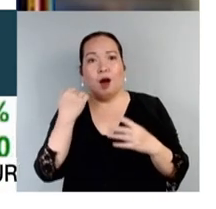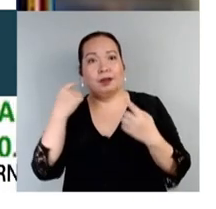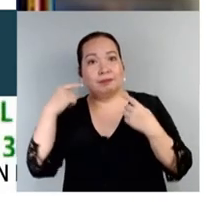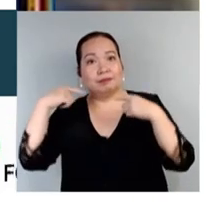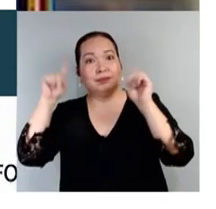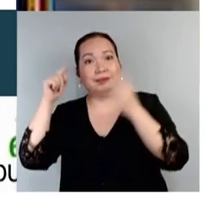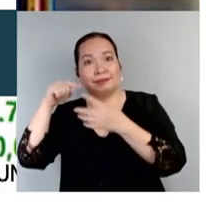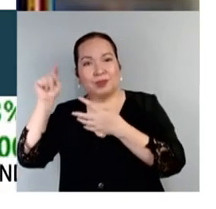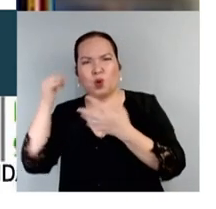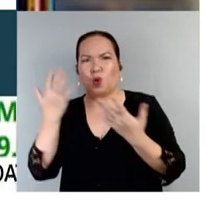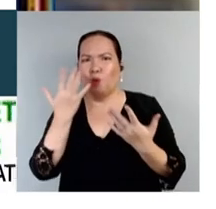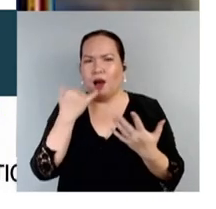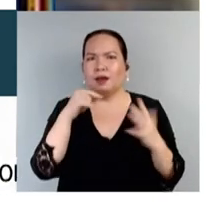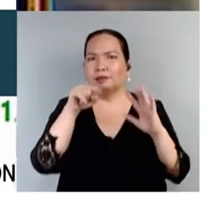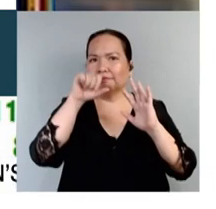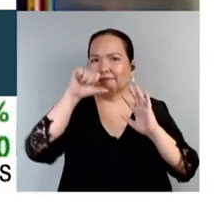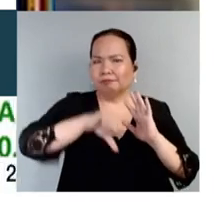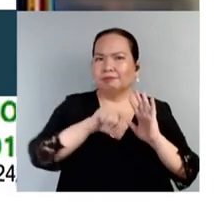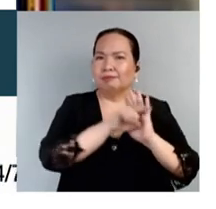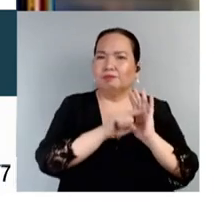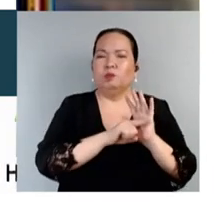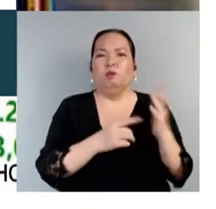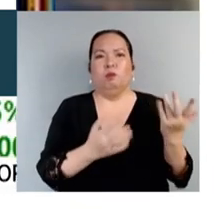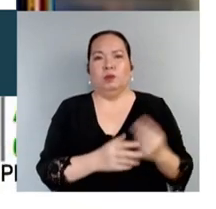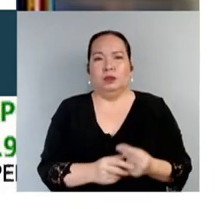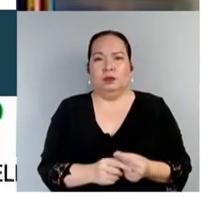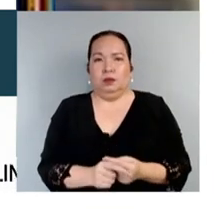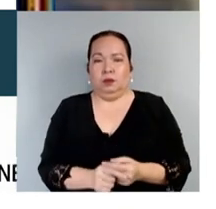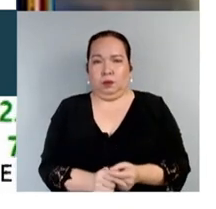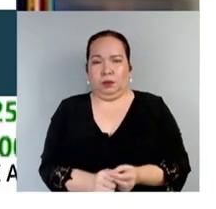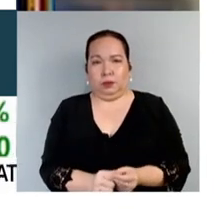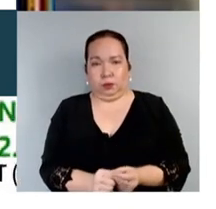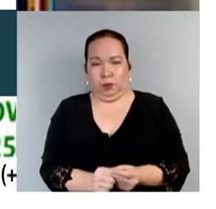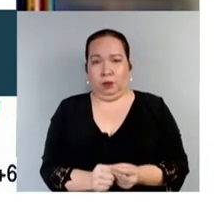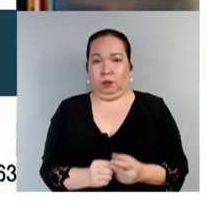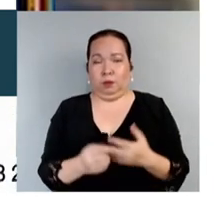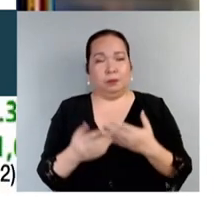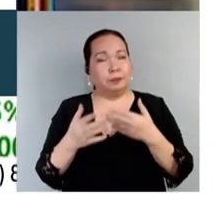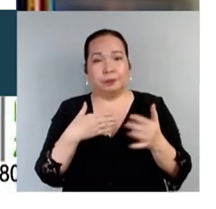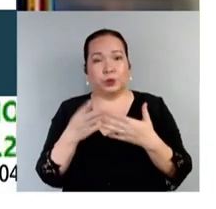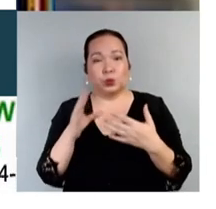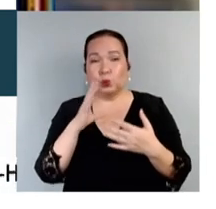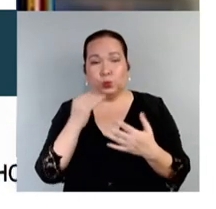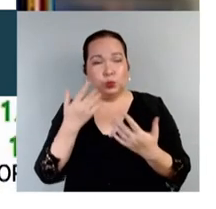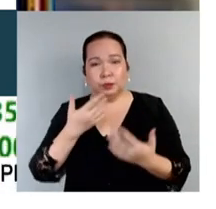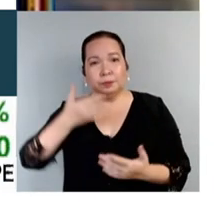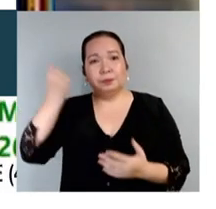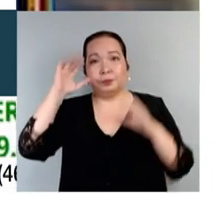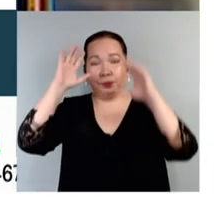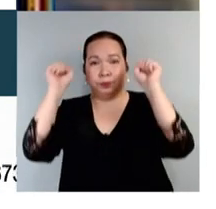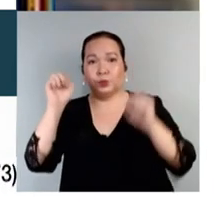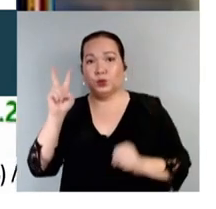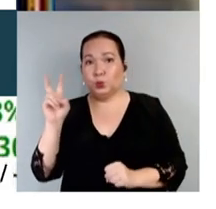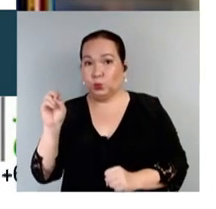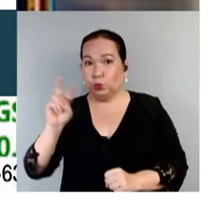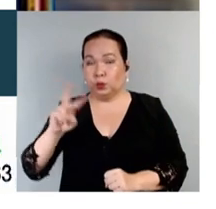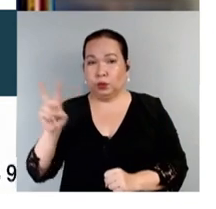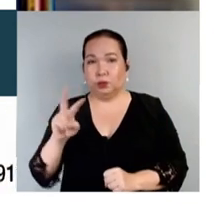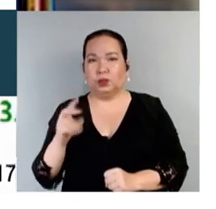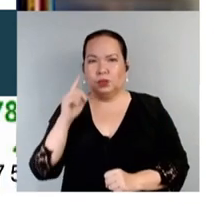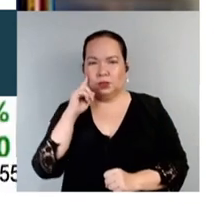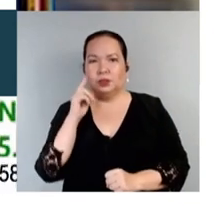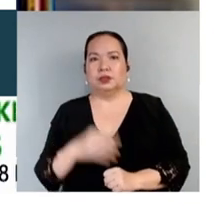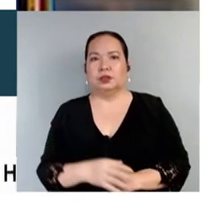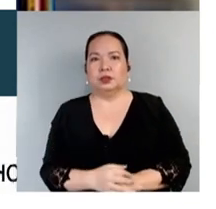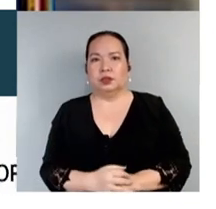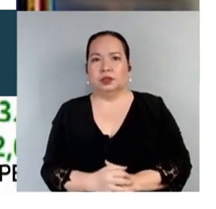failures. Regardless as to which tandem or who will be president this 2022, it should really be the first